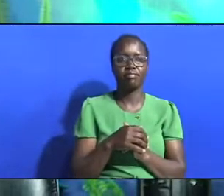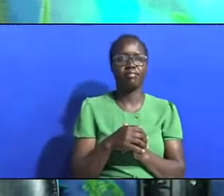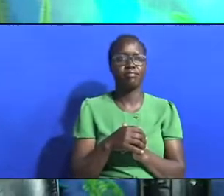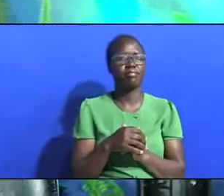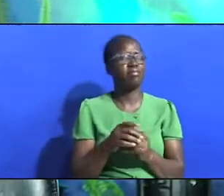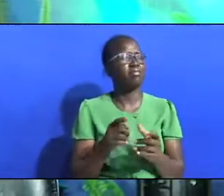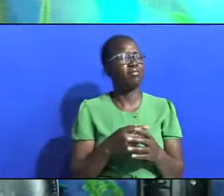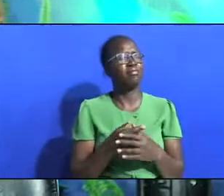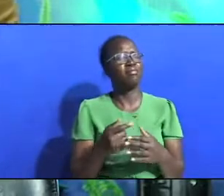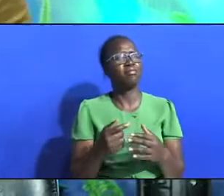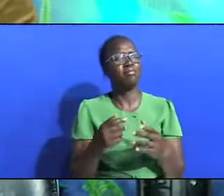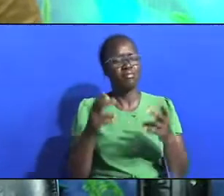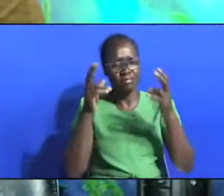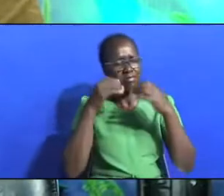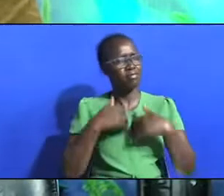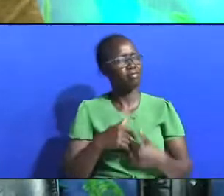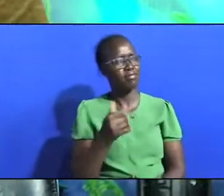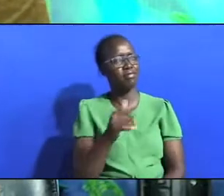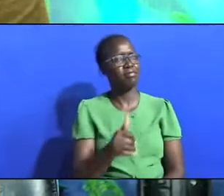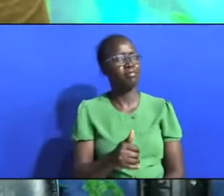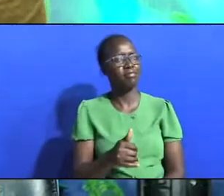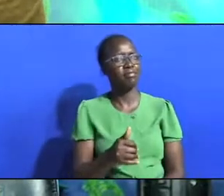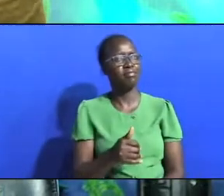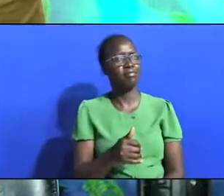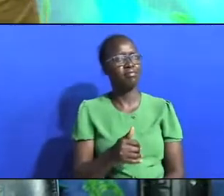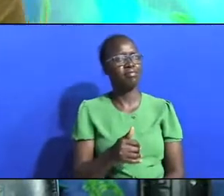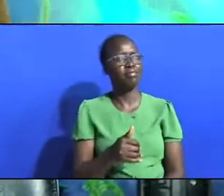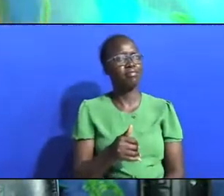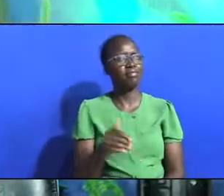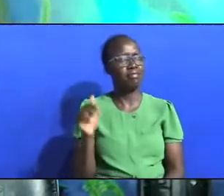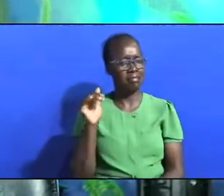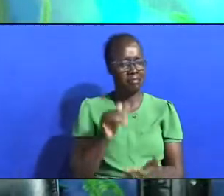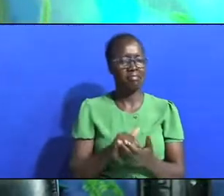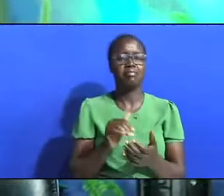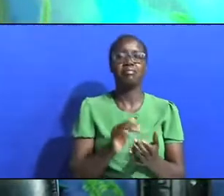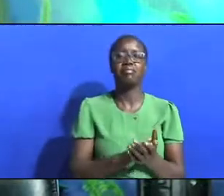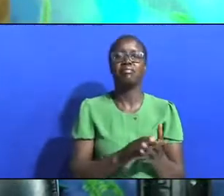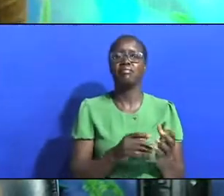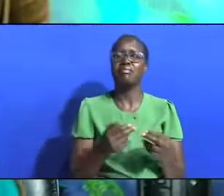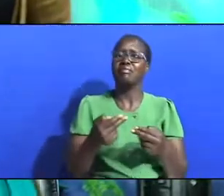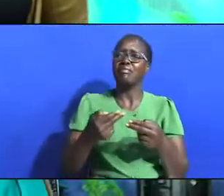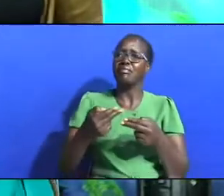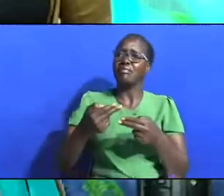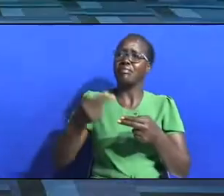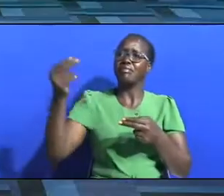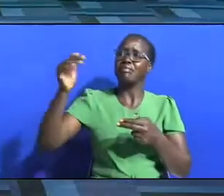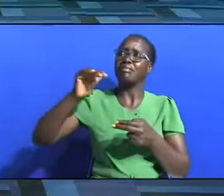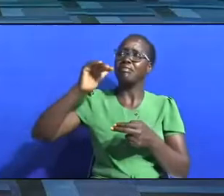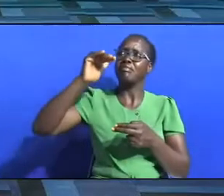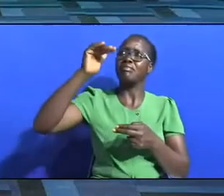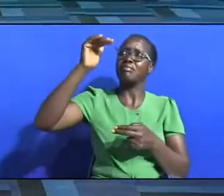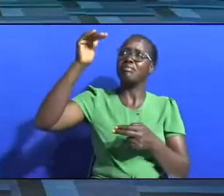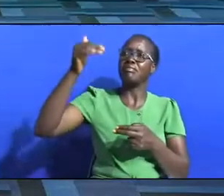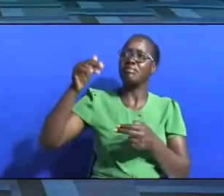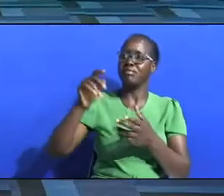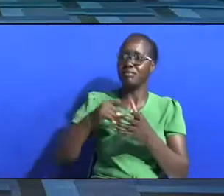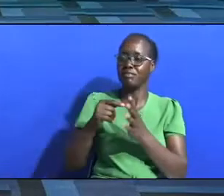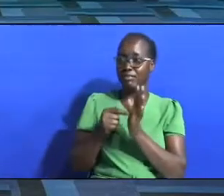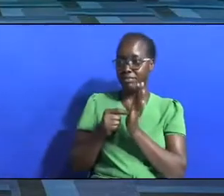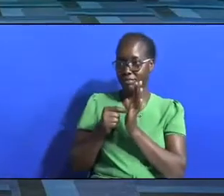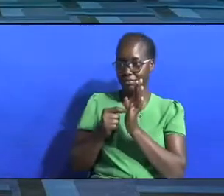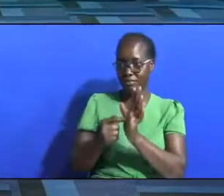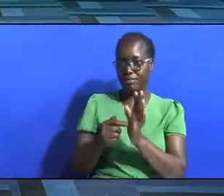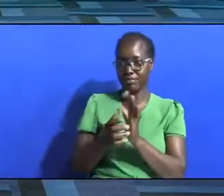And Satan was not tired. He went to trick him again. He took him to such a high mountain. And then he showed